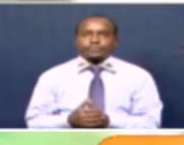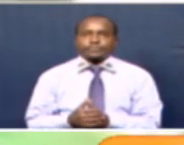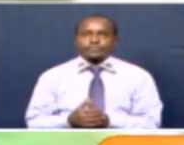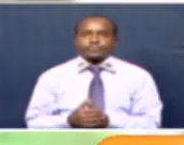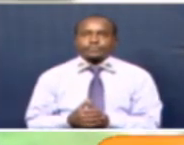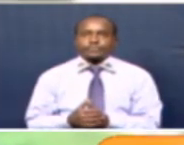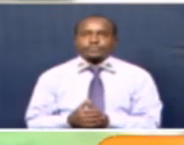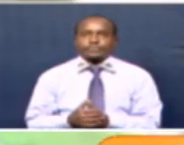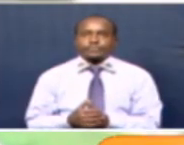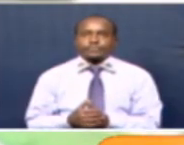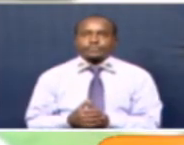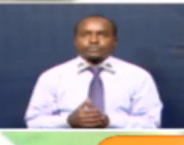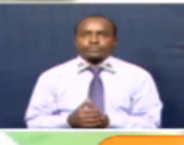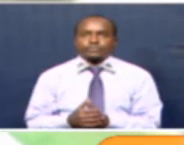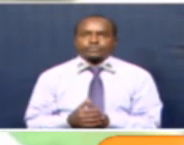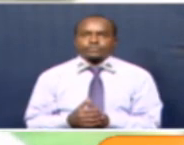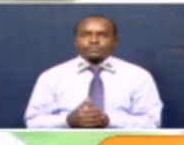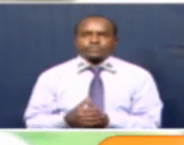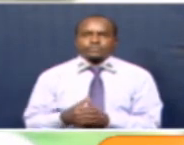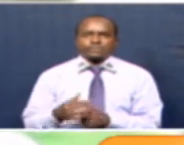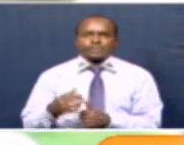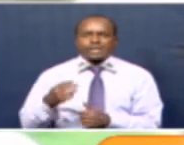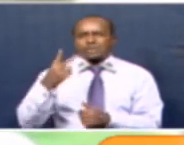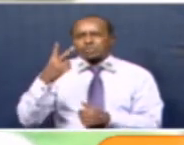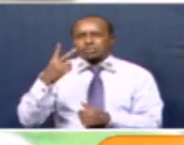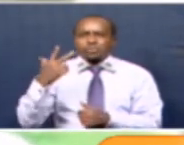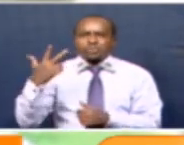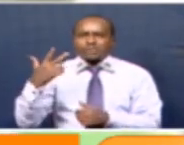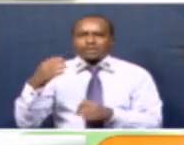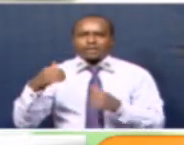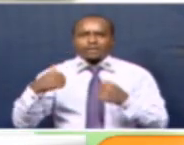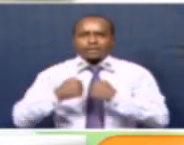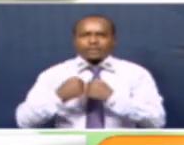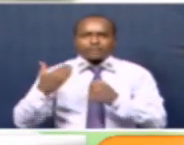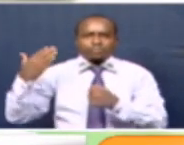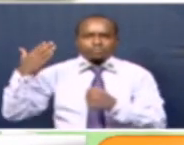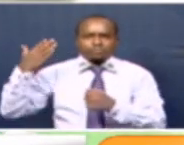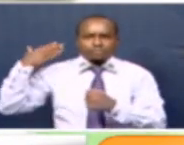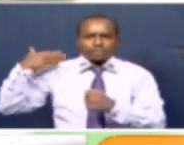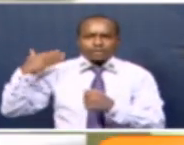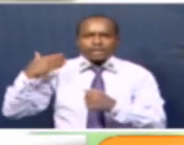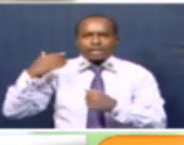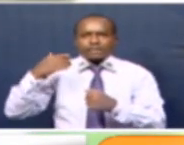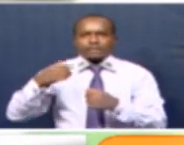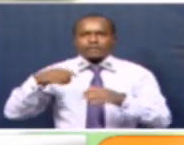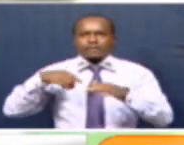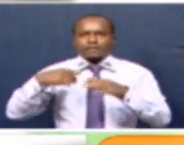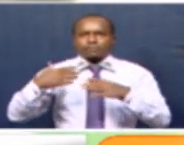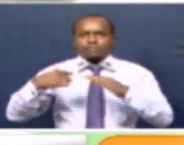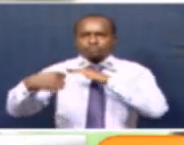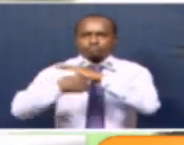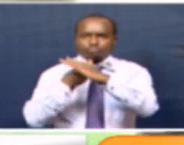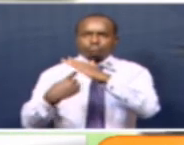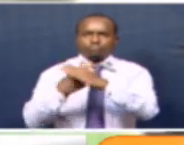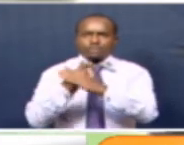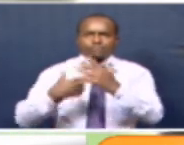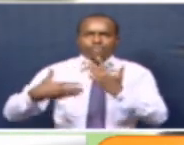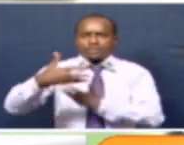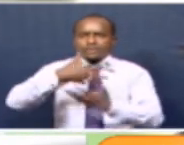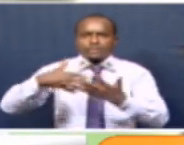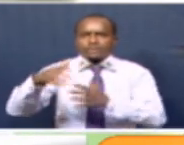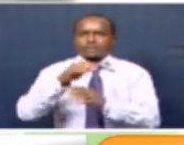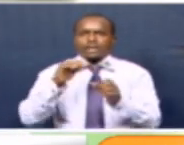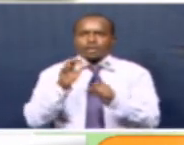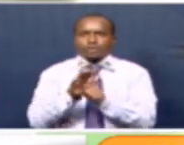The last two or three games tumekuwa tukiconcede, but ni vile wana reshuffle maybe defense na goalkeeping area, hatuchezi intact pamoja,